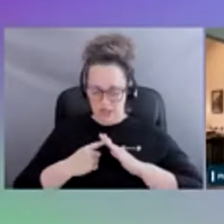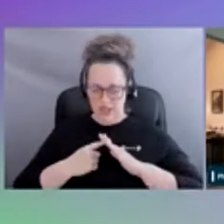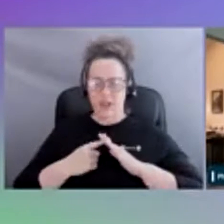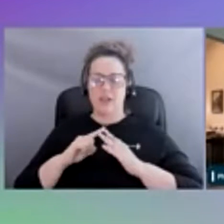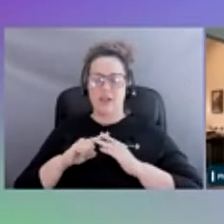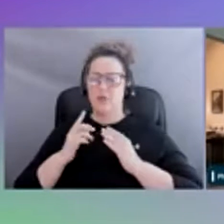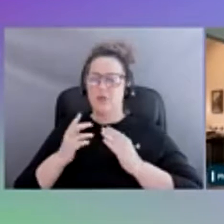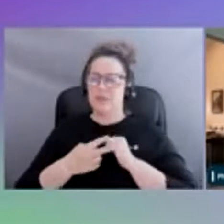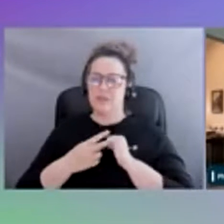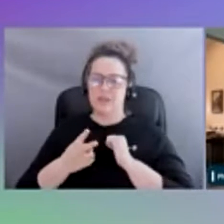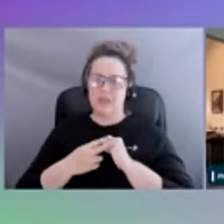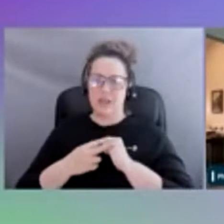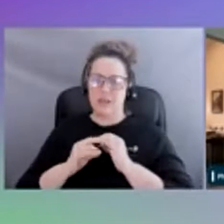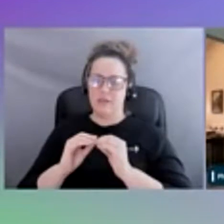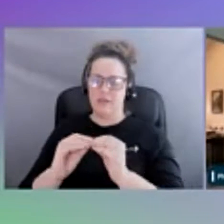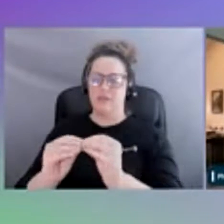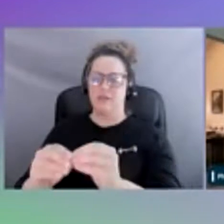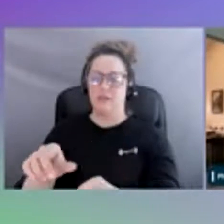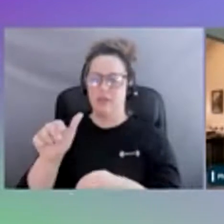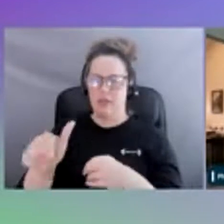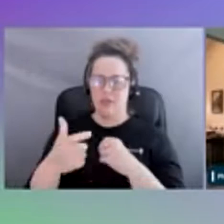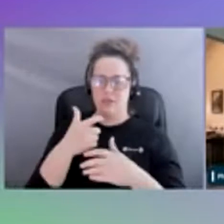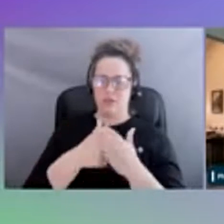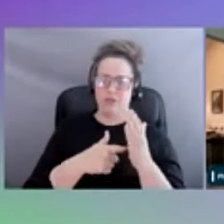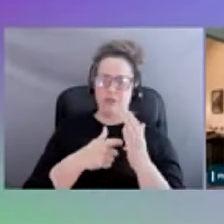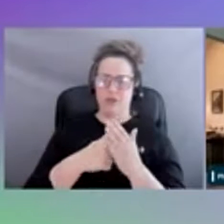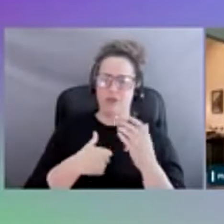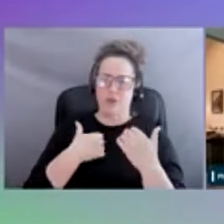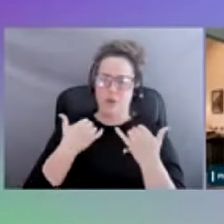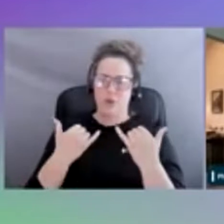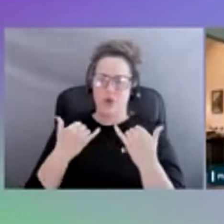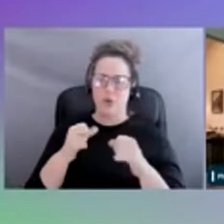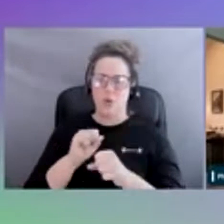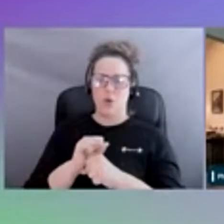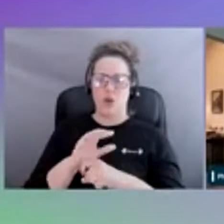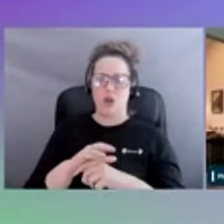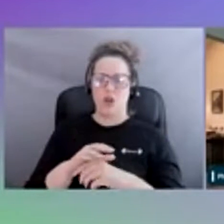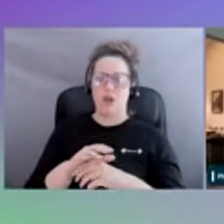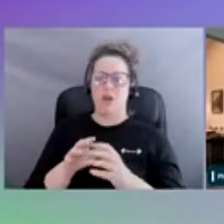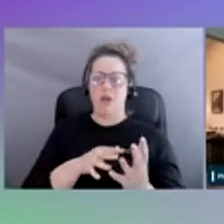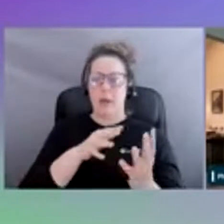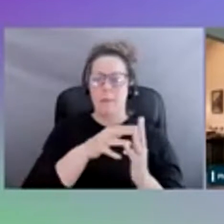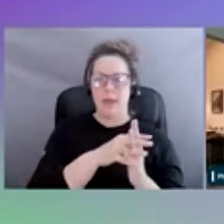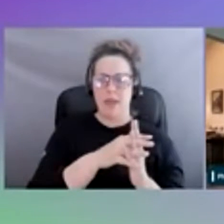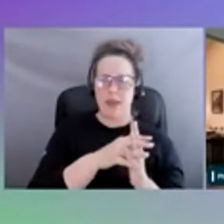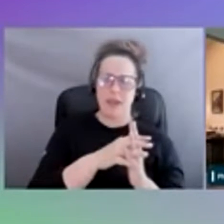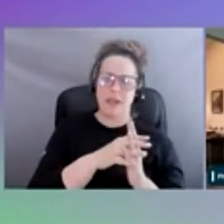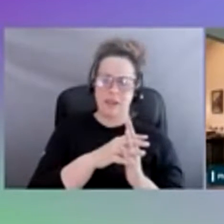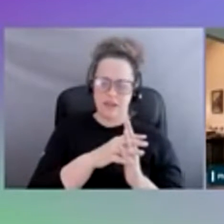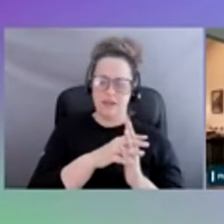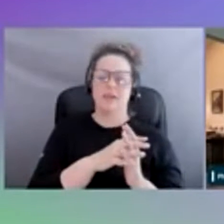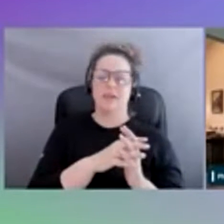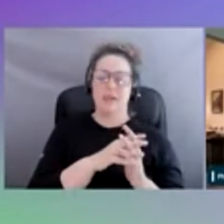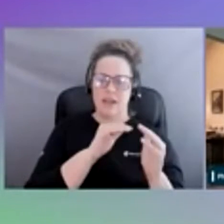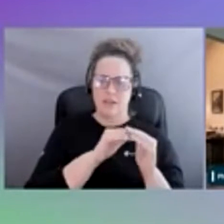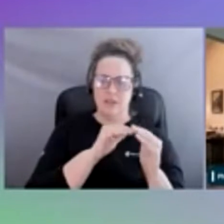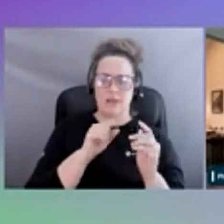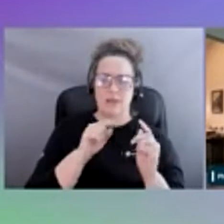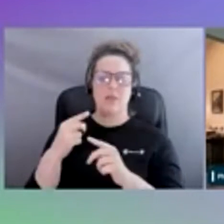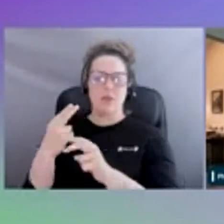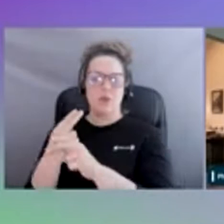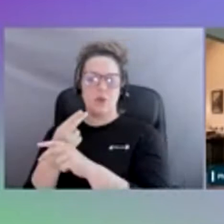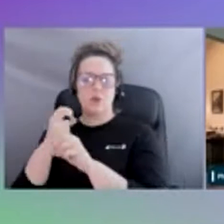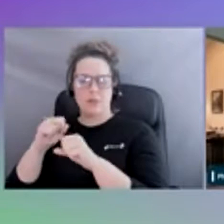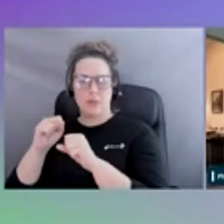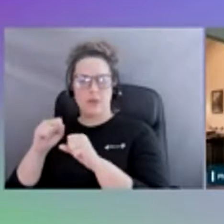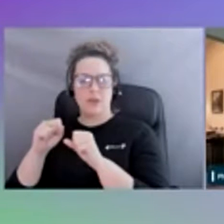of rework costs. And we are currently working on embedding accessibility into our usability measures. That's a really